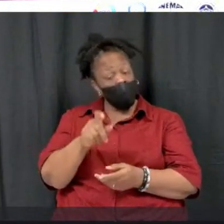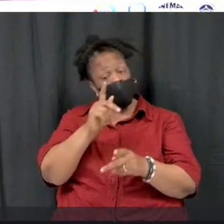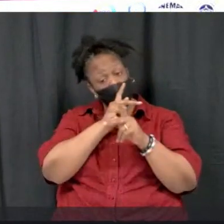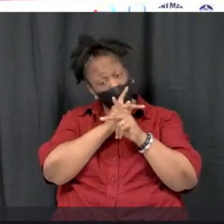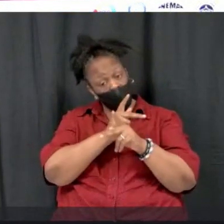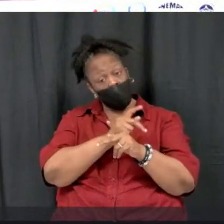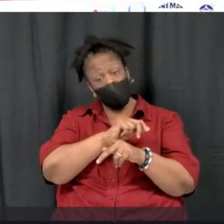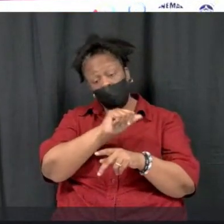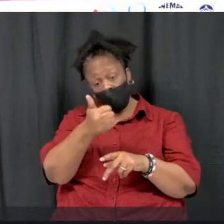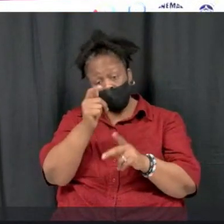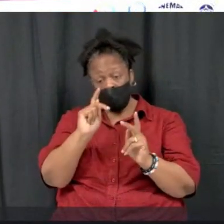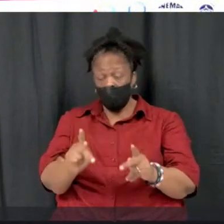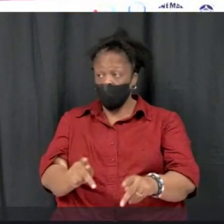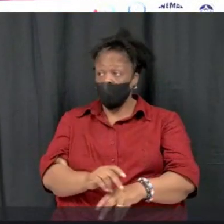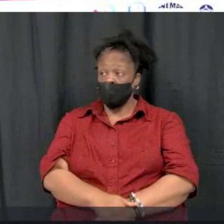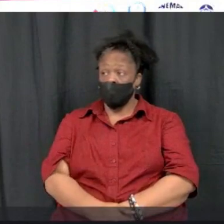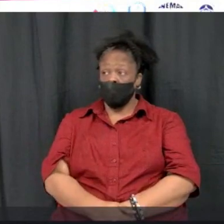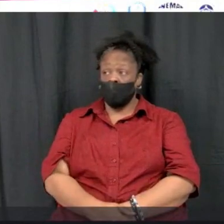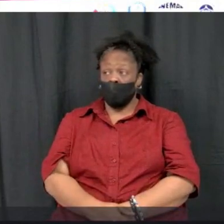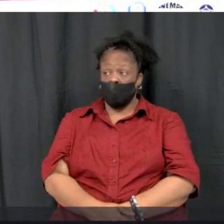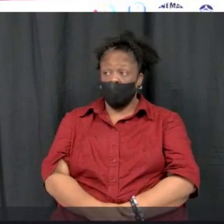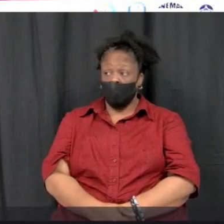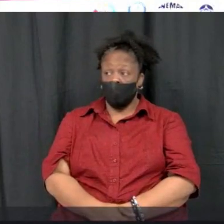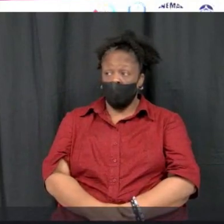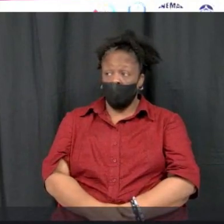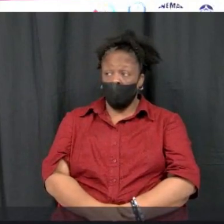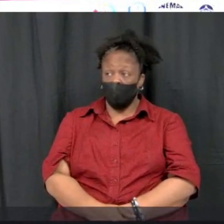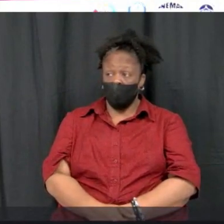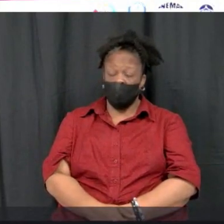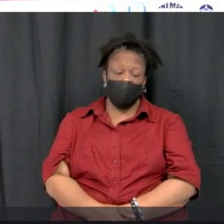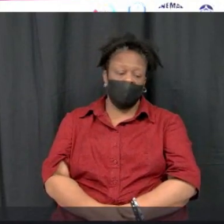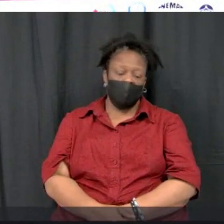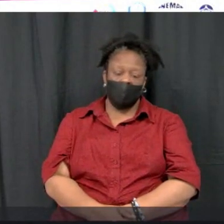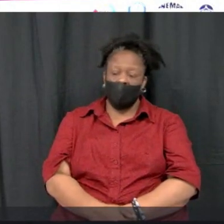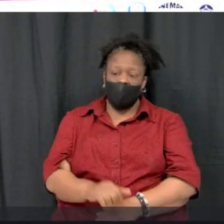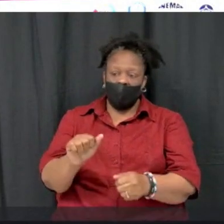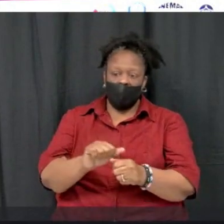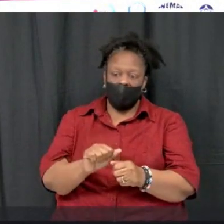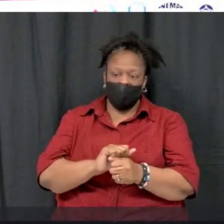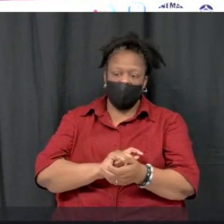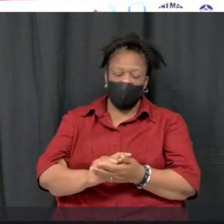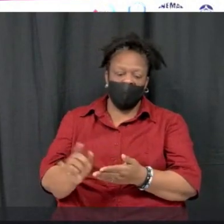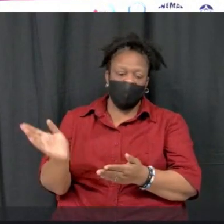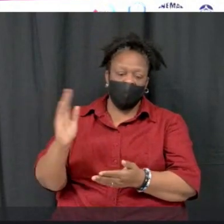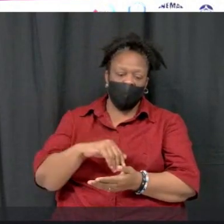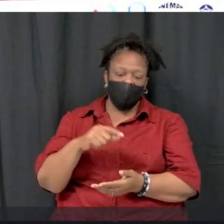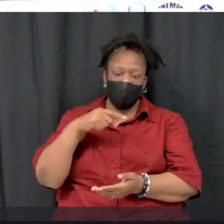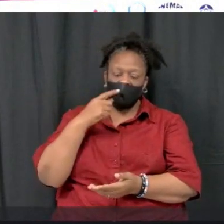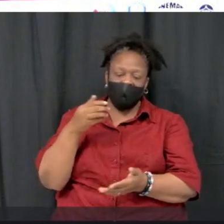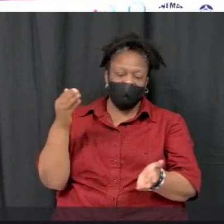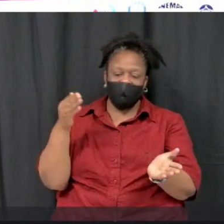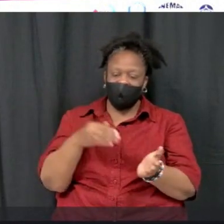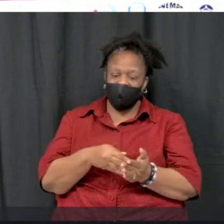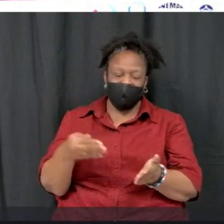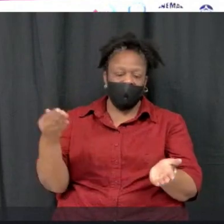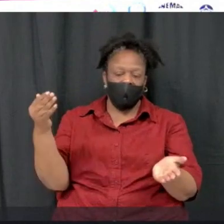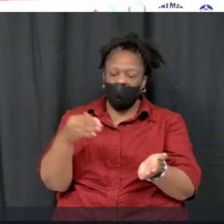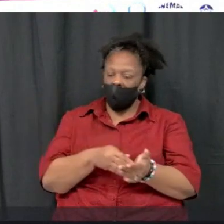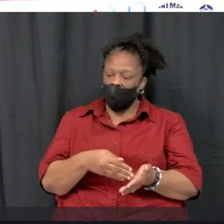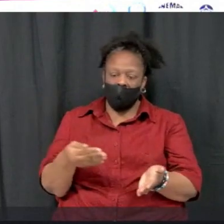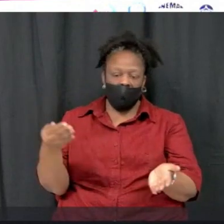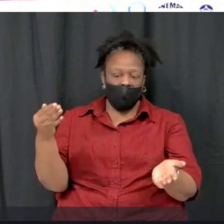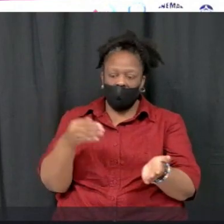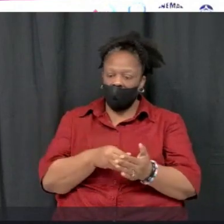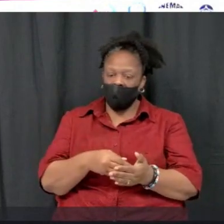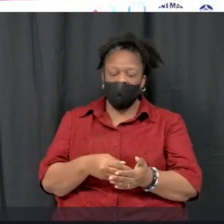we're sadly having to reiterate the same points over and over again, using language like